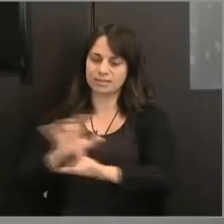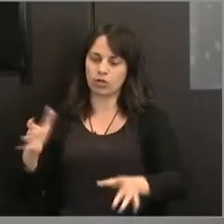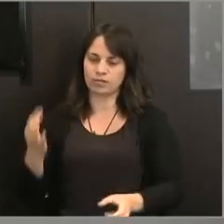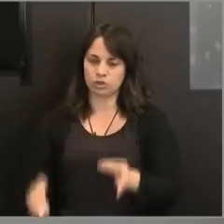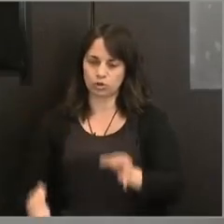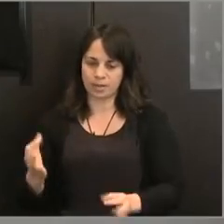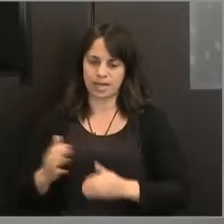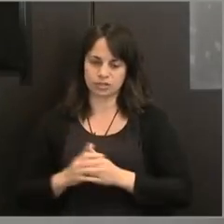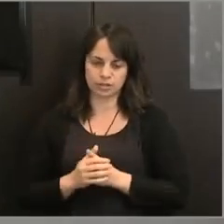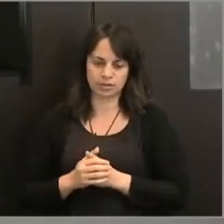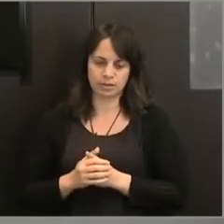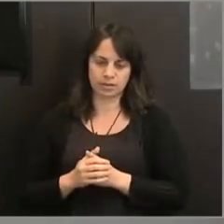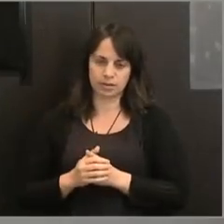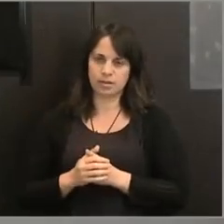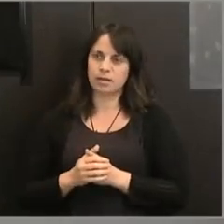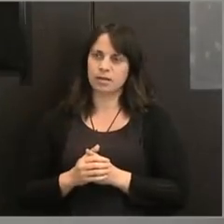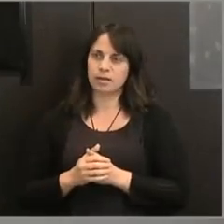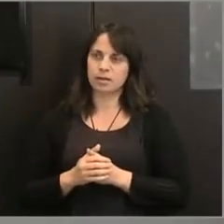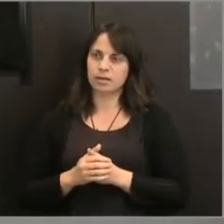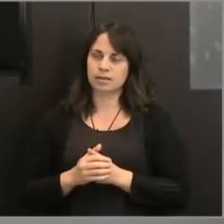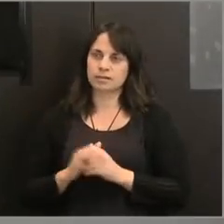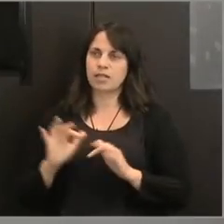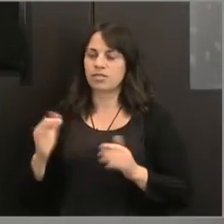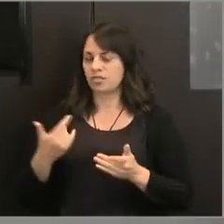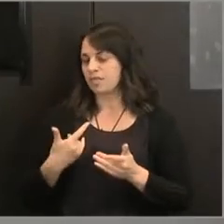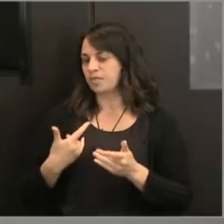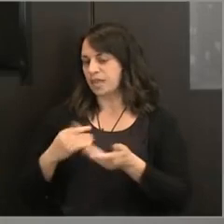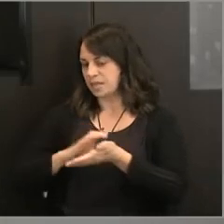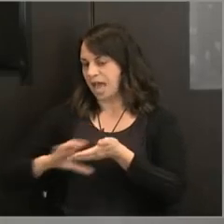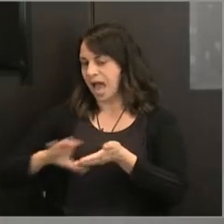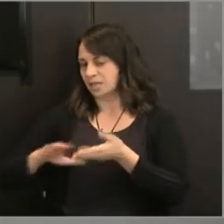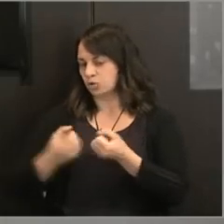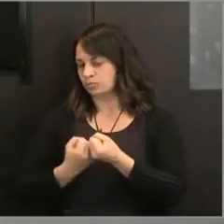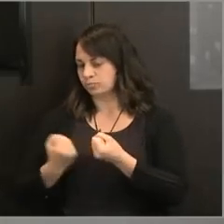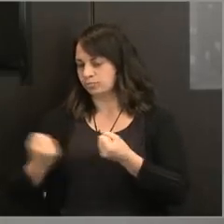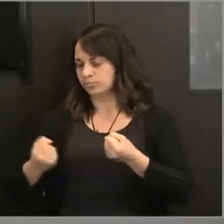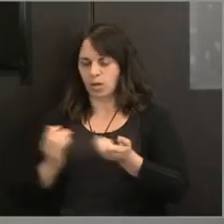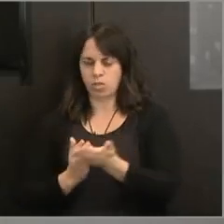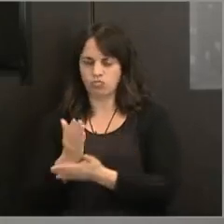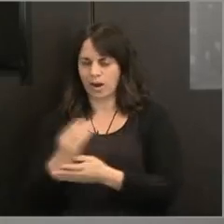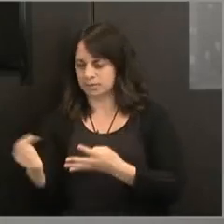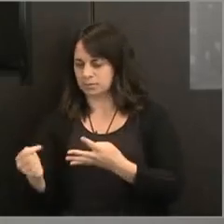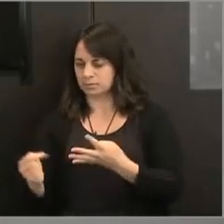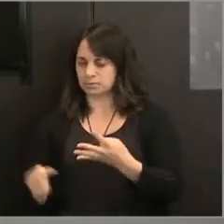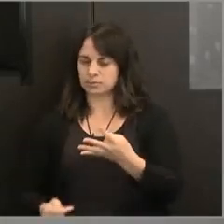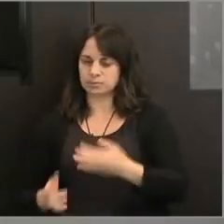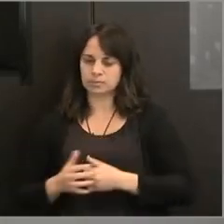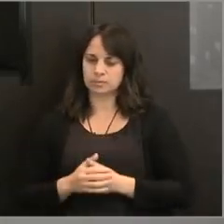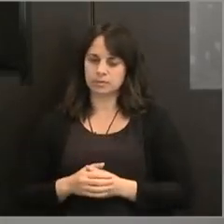self-determination. And then the rest of the article articulates what that right is. But again, it was